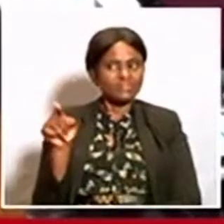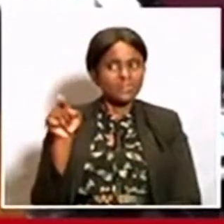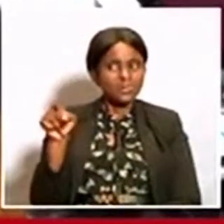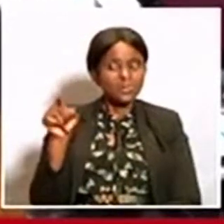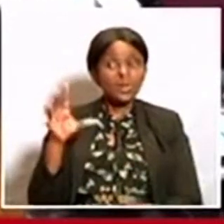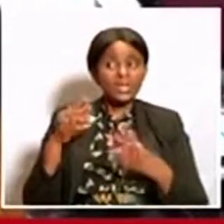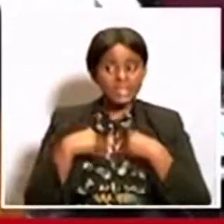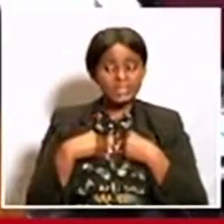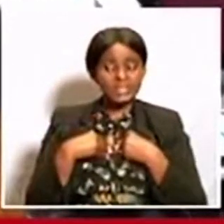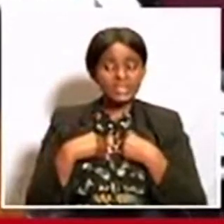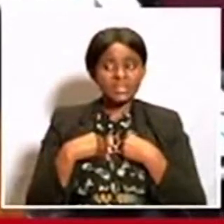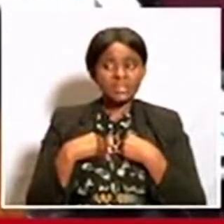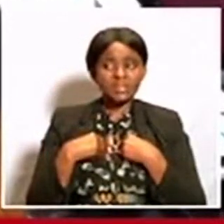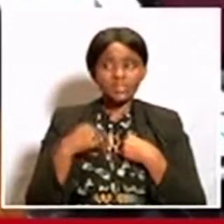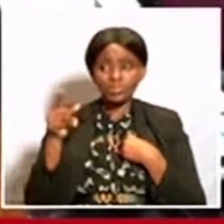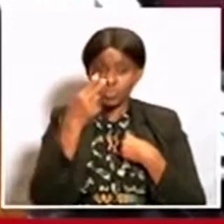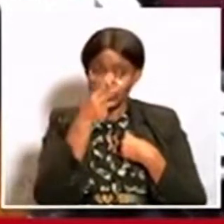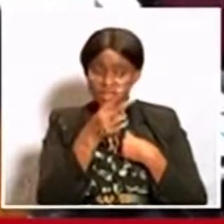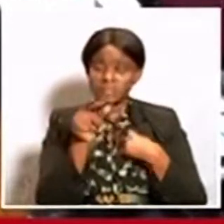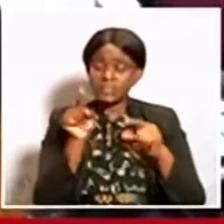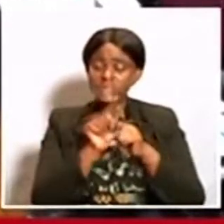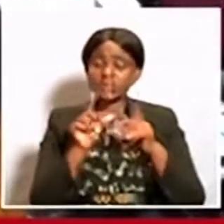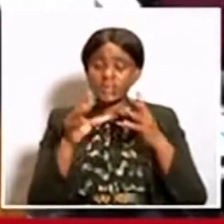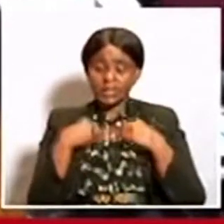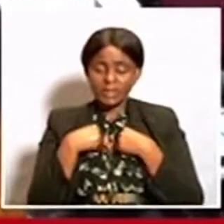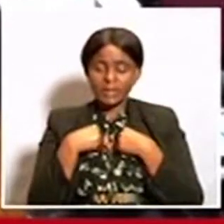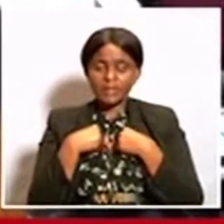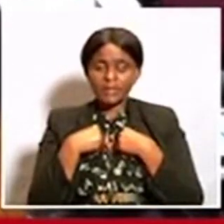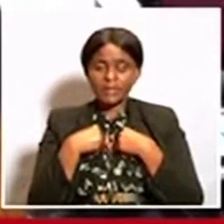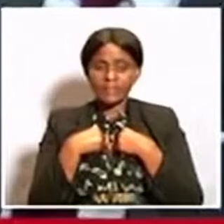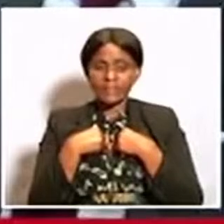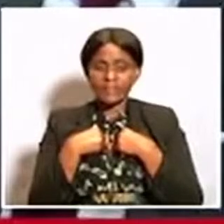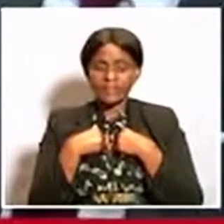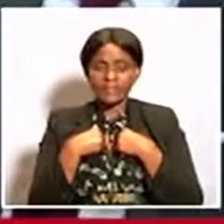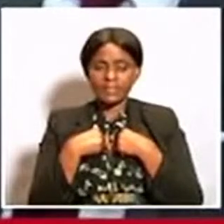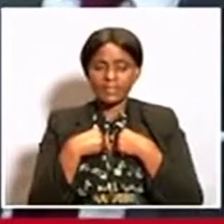did you okay it since you saw it? This payment actually